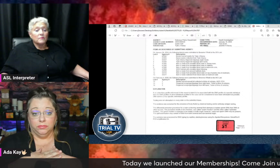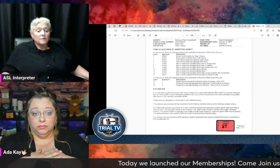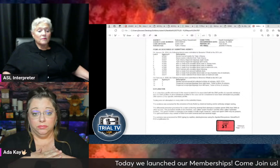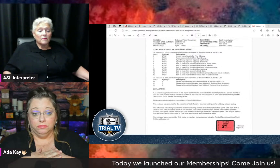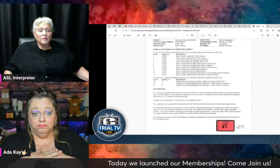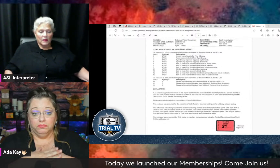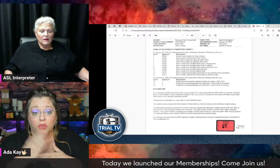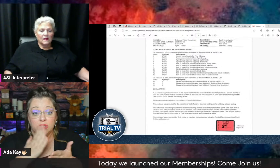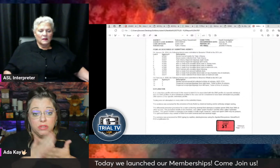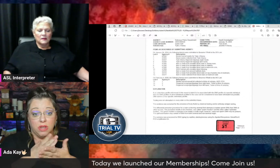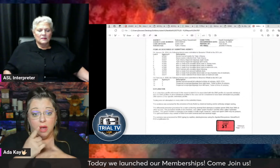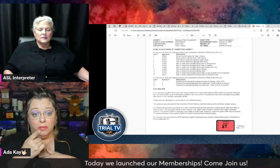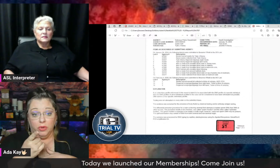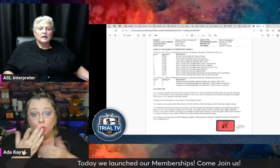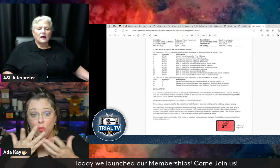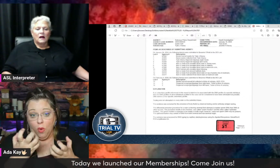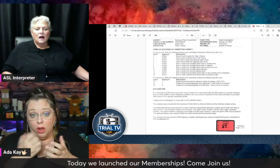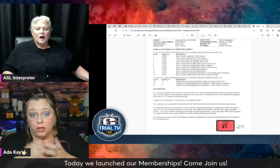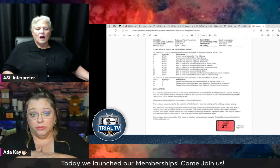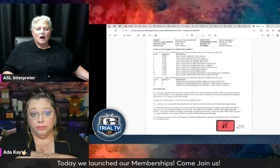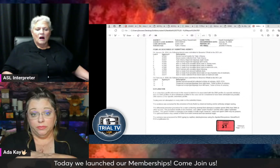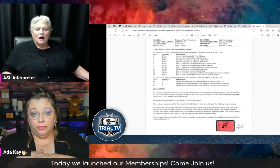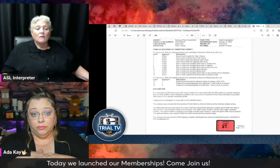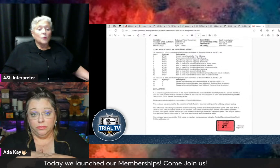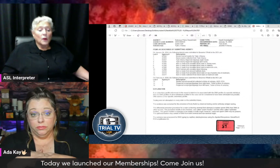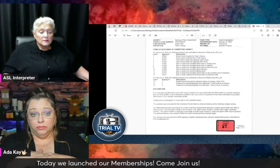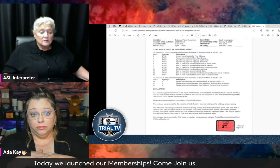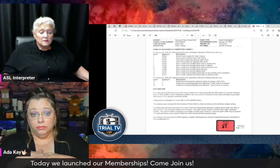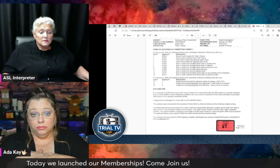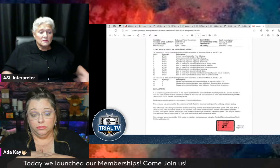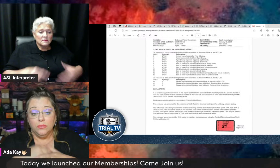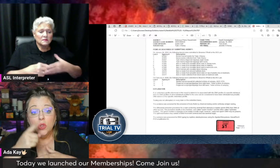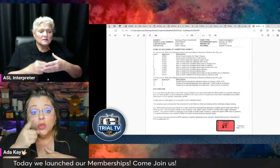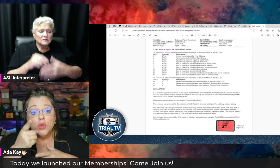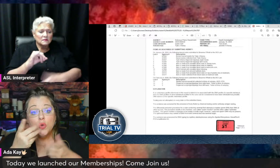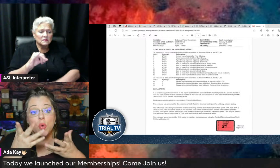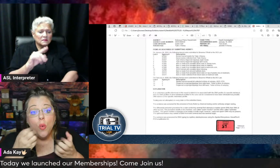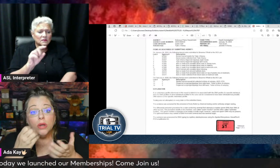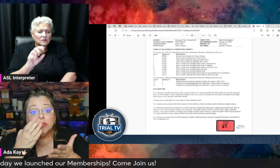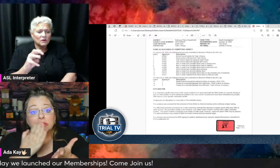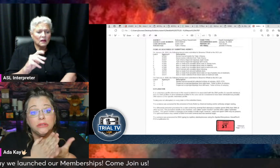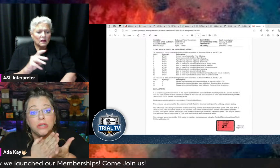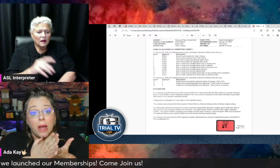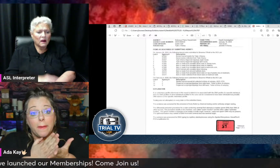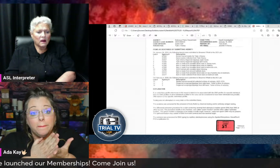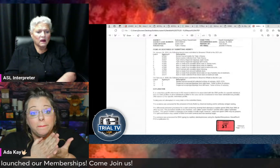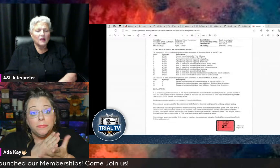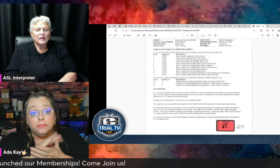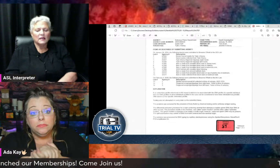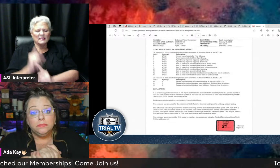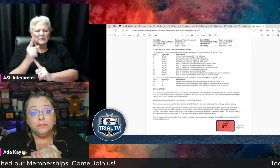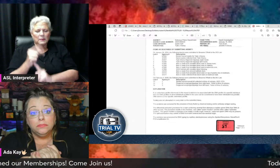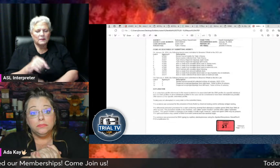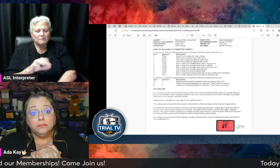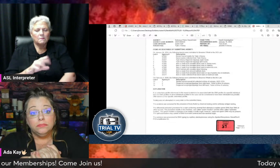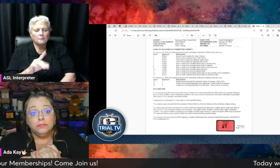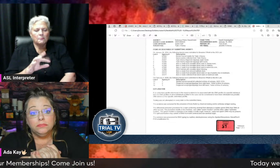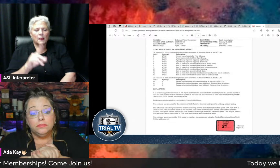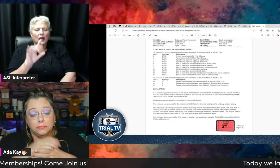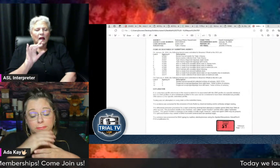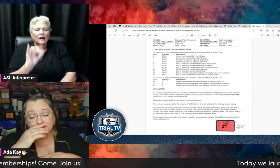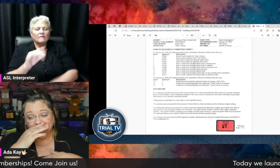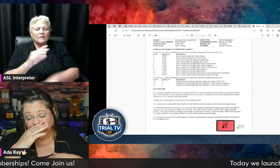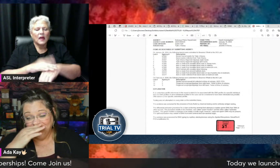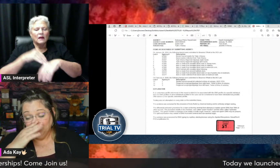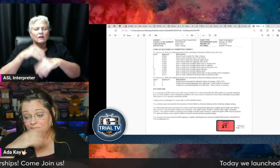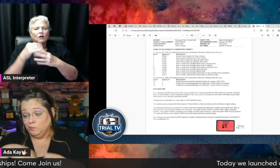Moving on to item number 13. That was a swab collected from a blood stain on a bedroom wall. And I